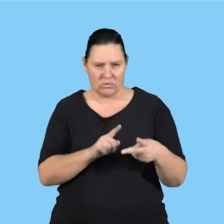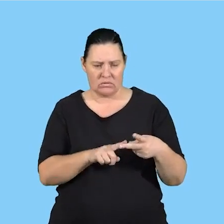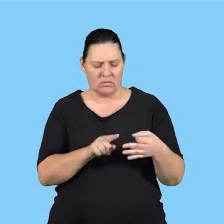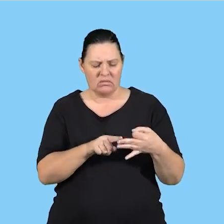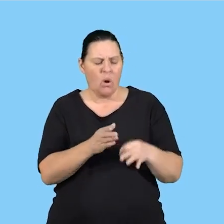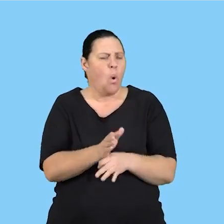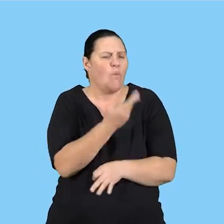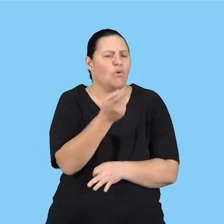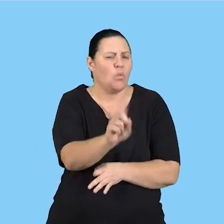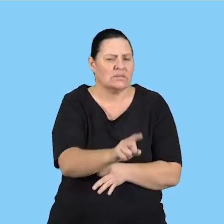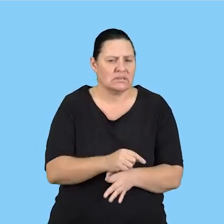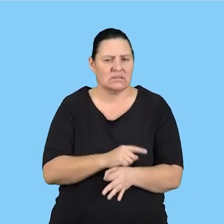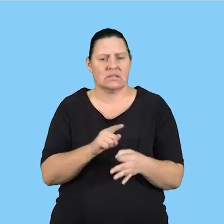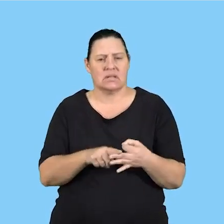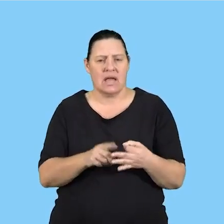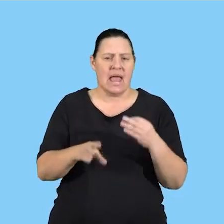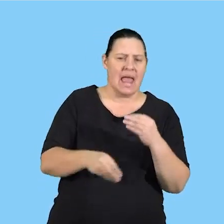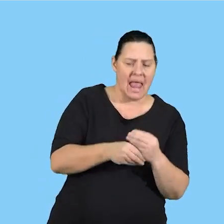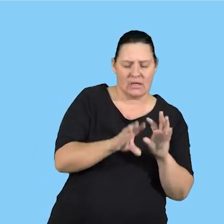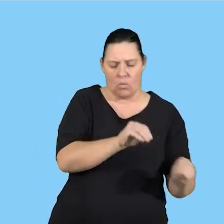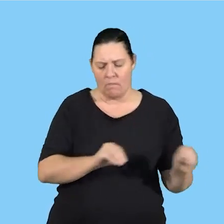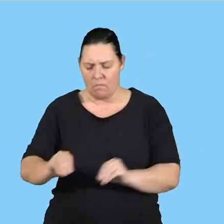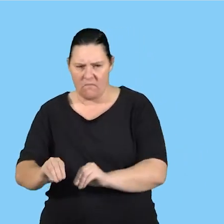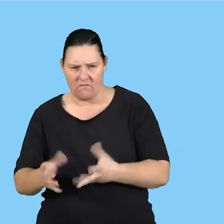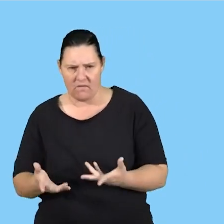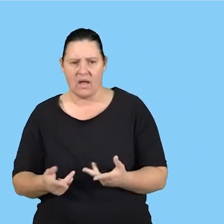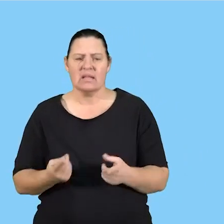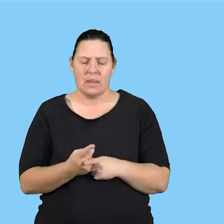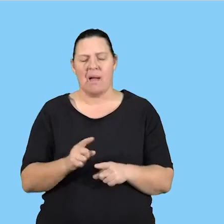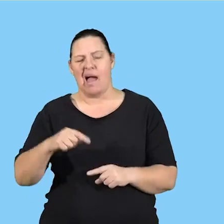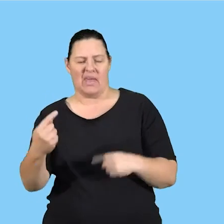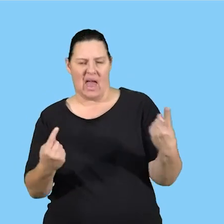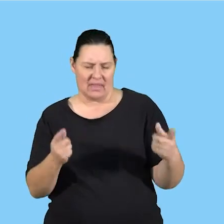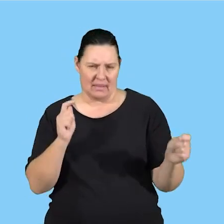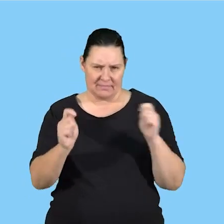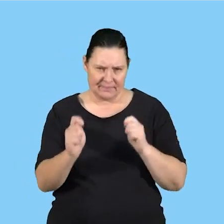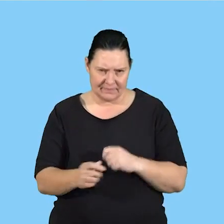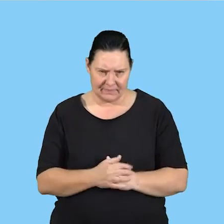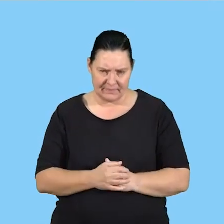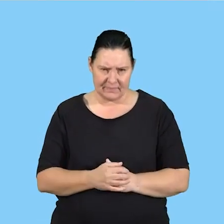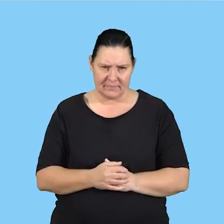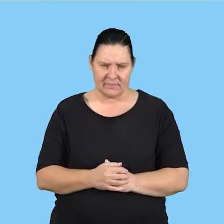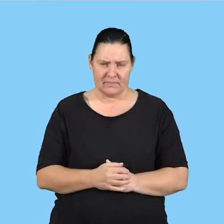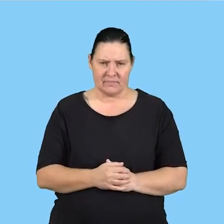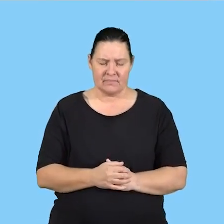been removed, added and moved or shifted, and other amendments.